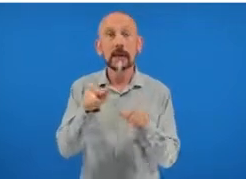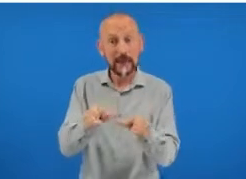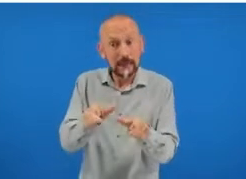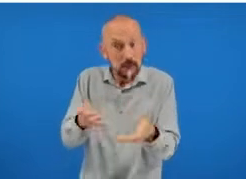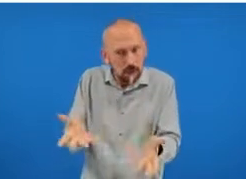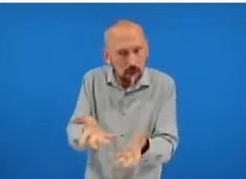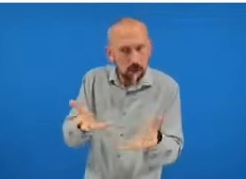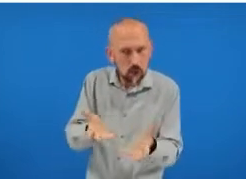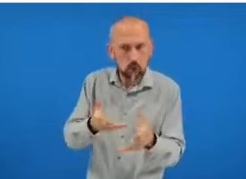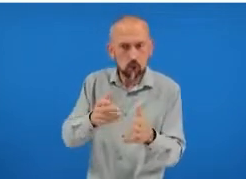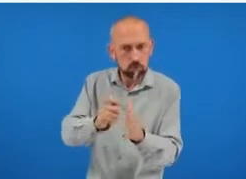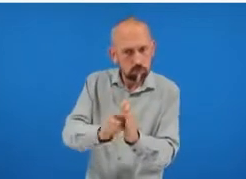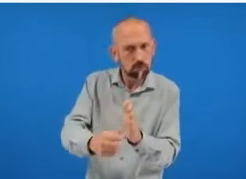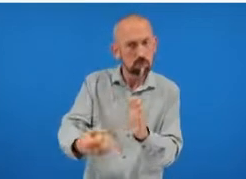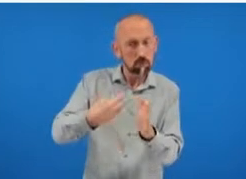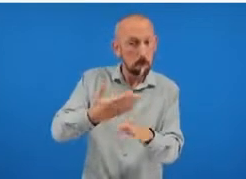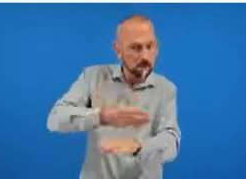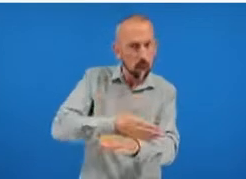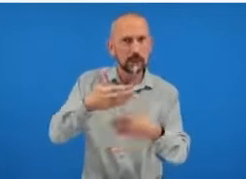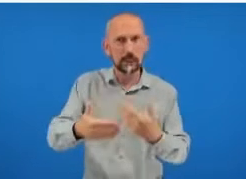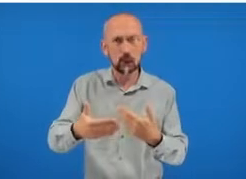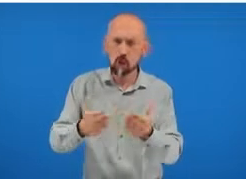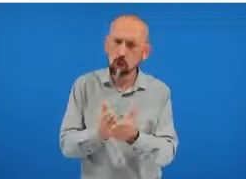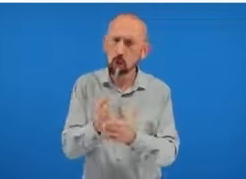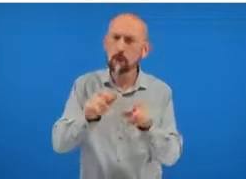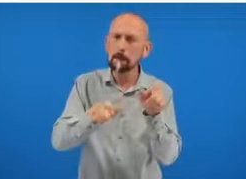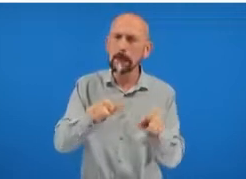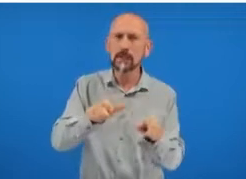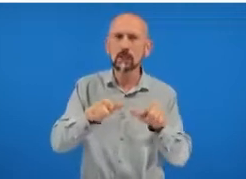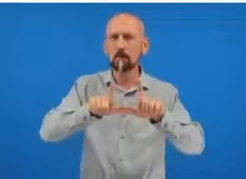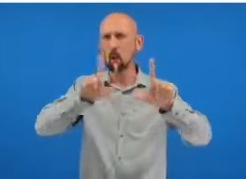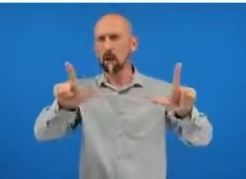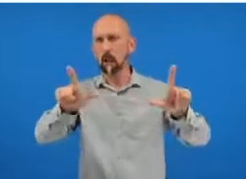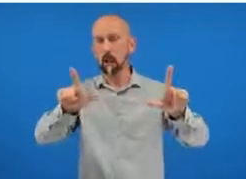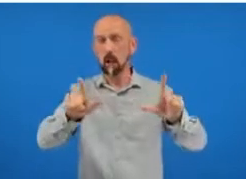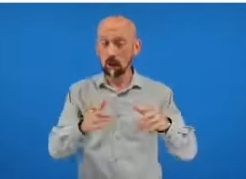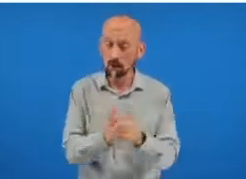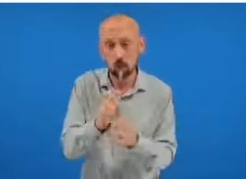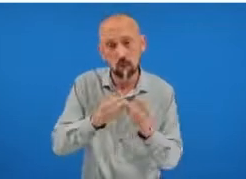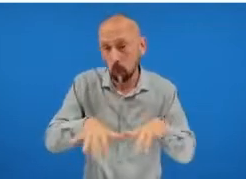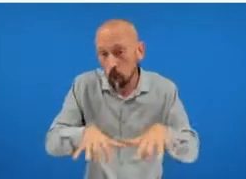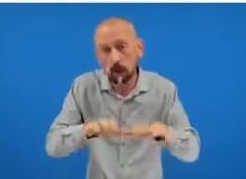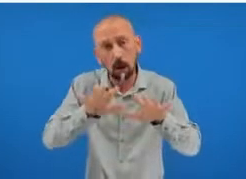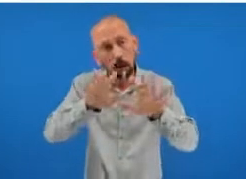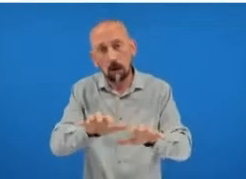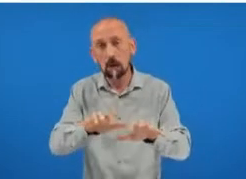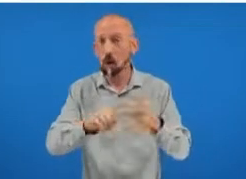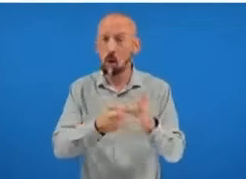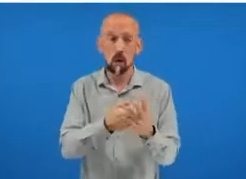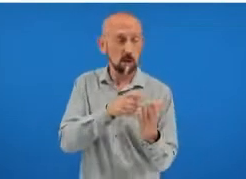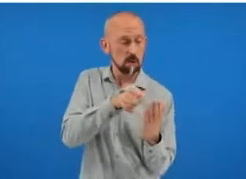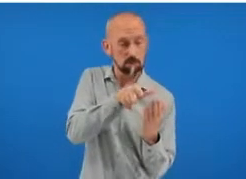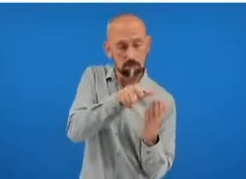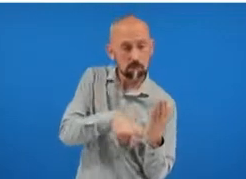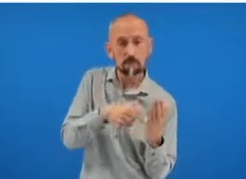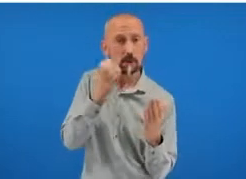session via the online patient portal, by computer or phone or tablet. This means we don't have to rely on clinician